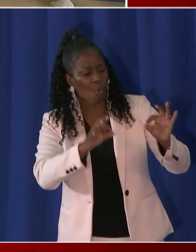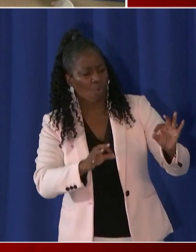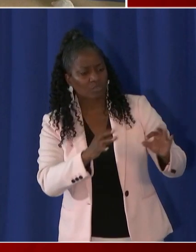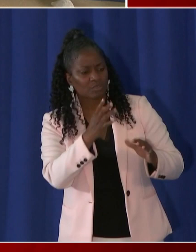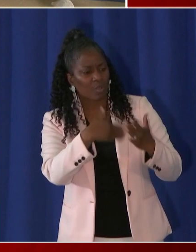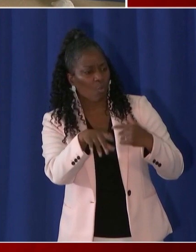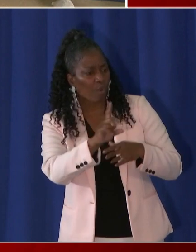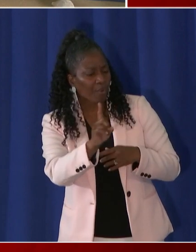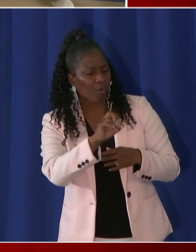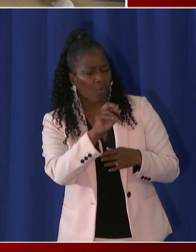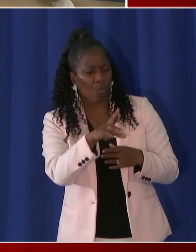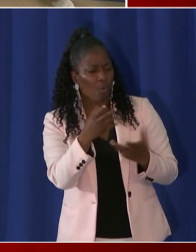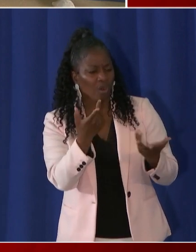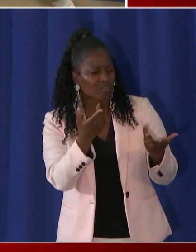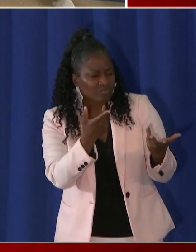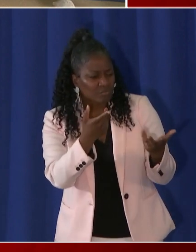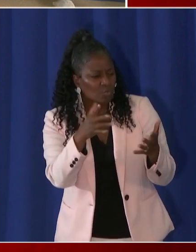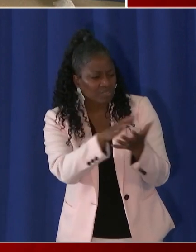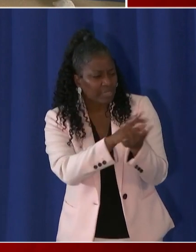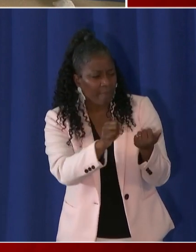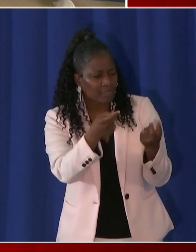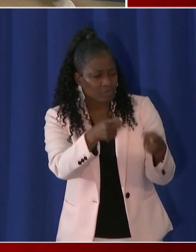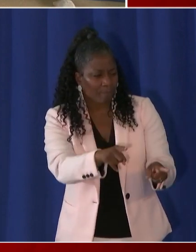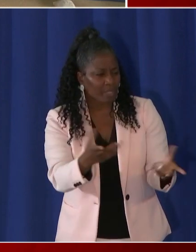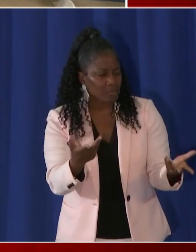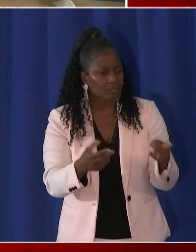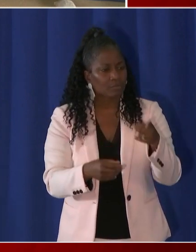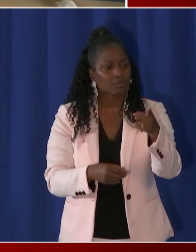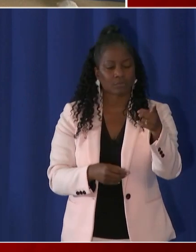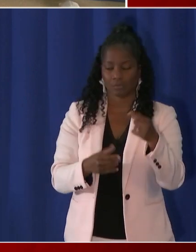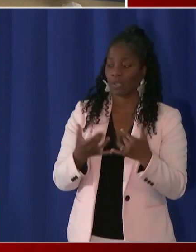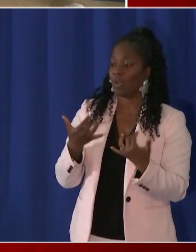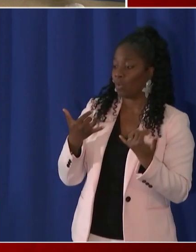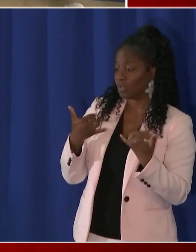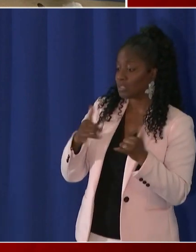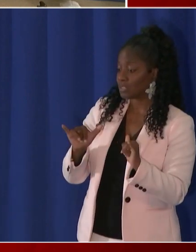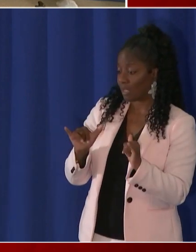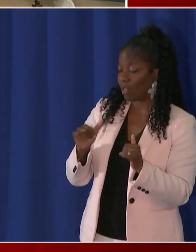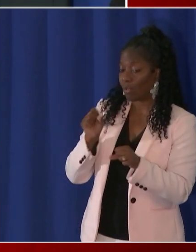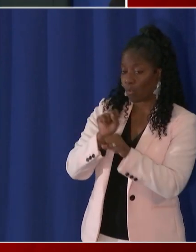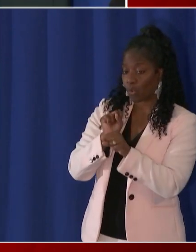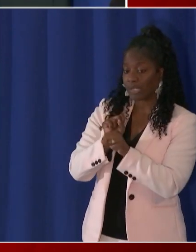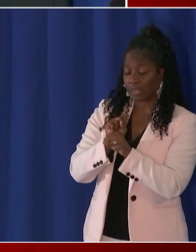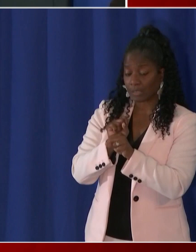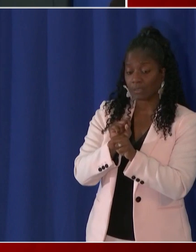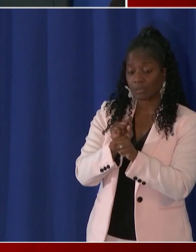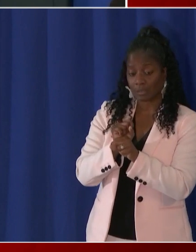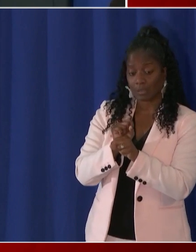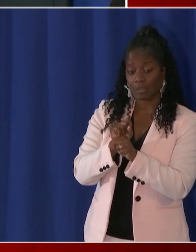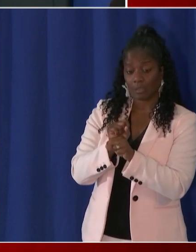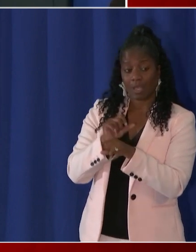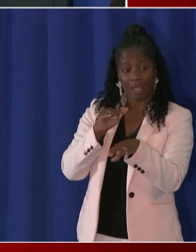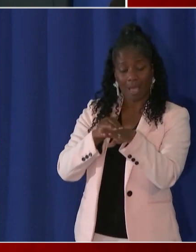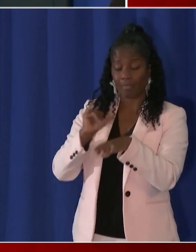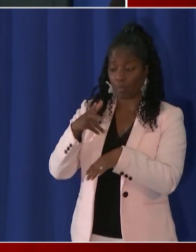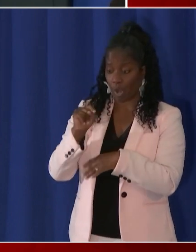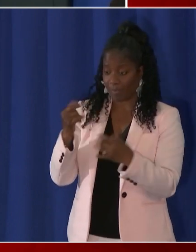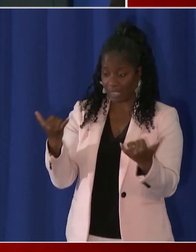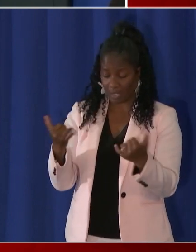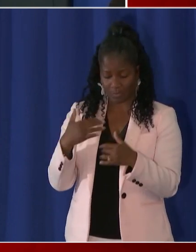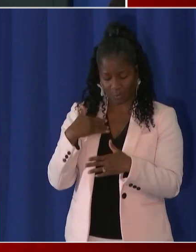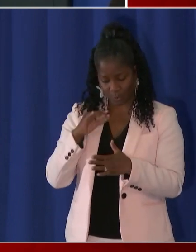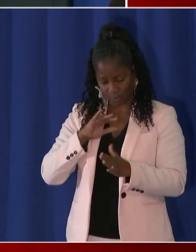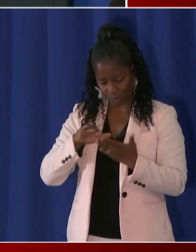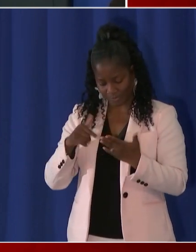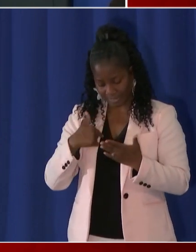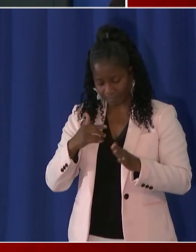these, bullets travel, I guess? Yeah, so we're still working at the apartment. Excuse